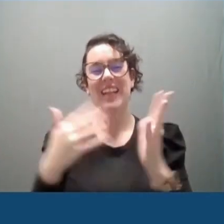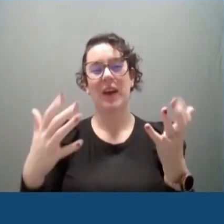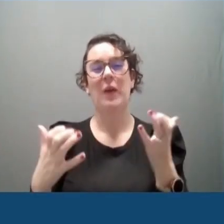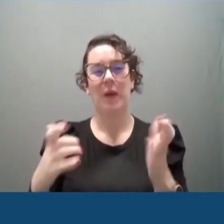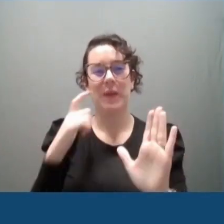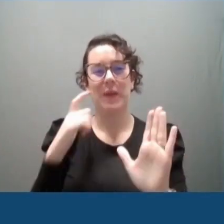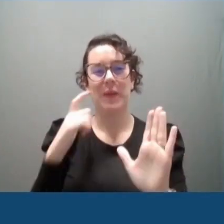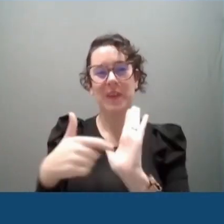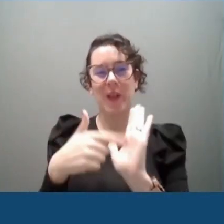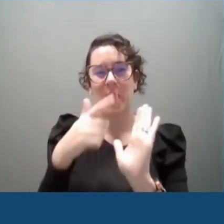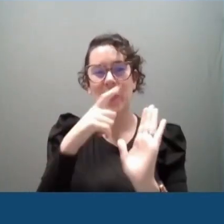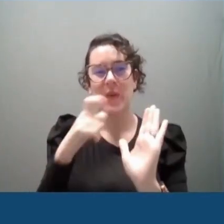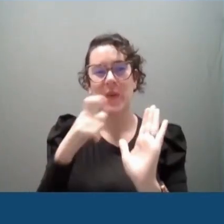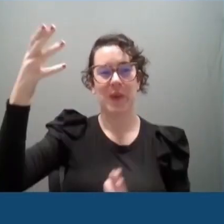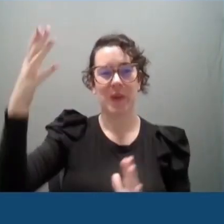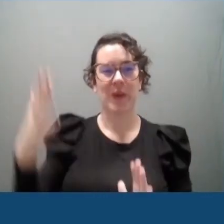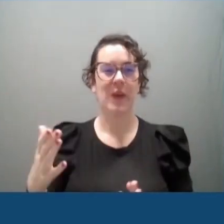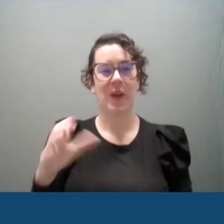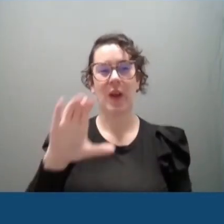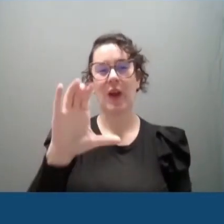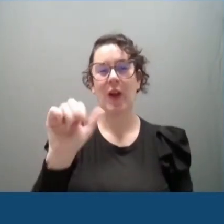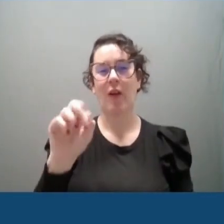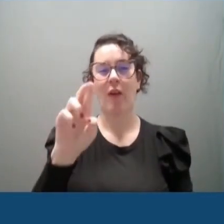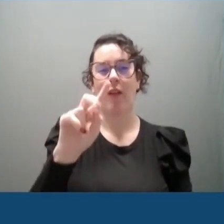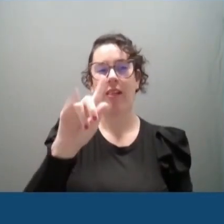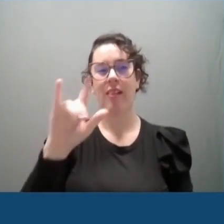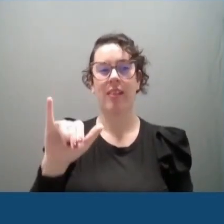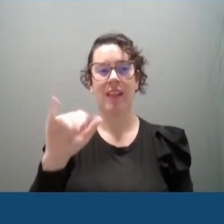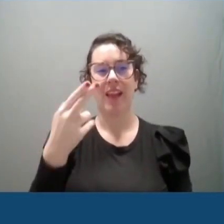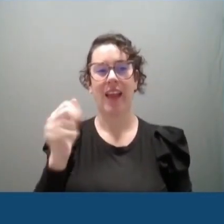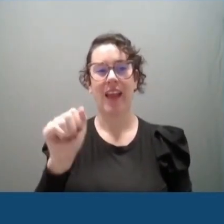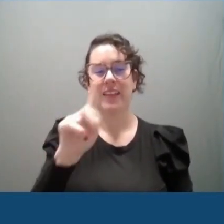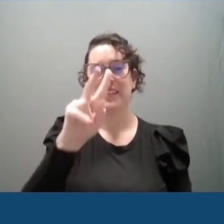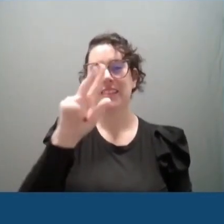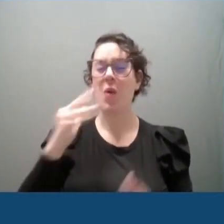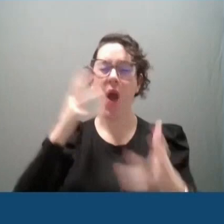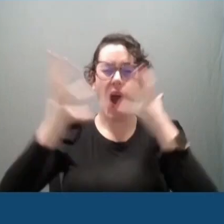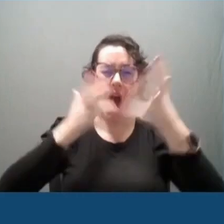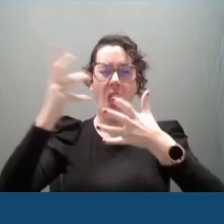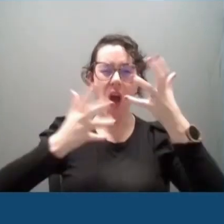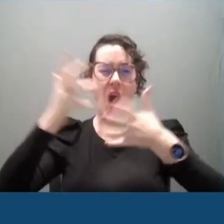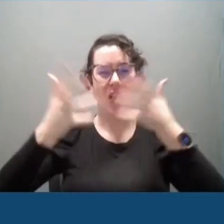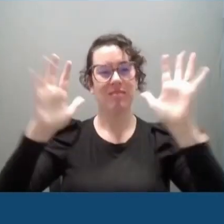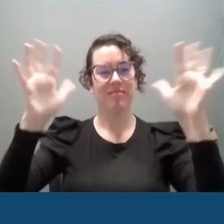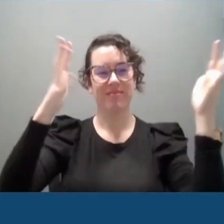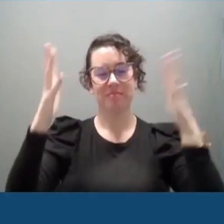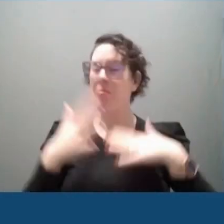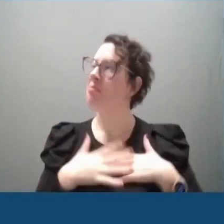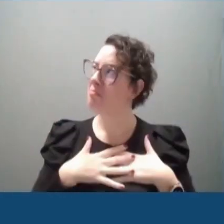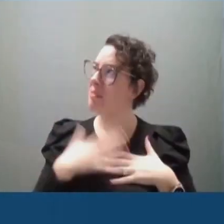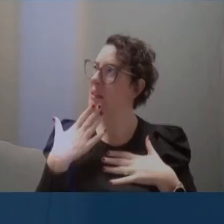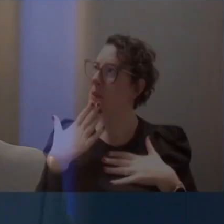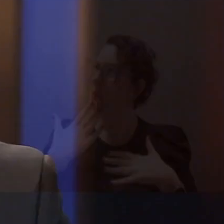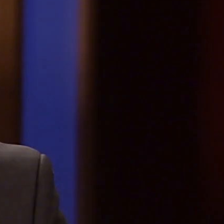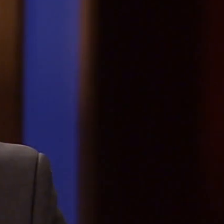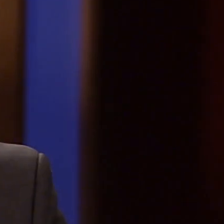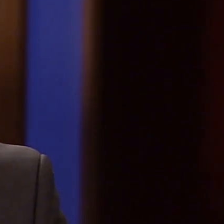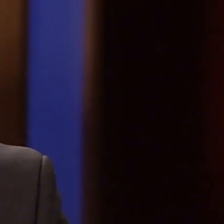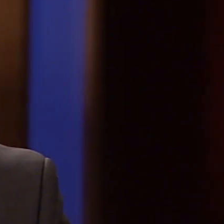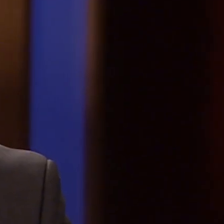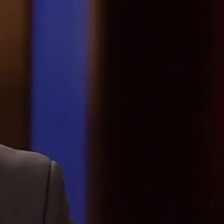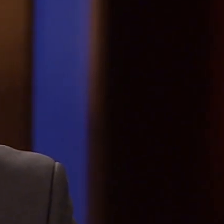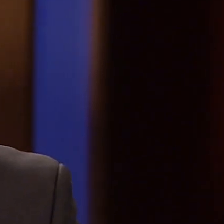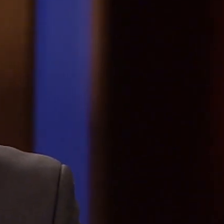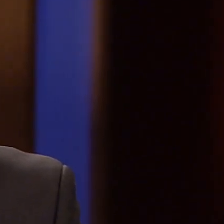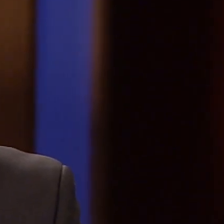of Appeals and some of the governor's top staff and members of the congressional delegation. Morgan,